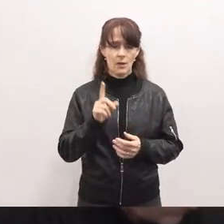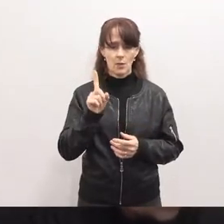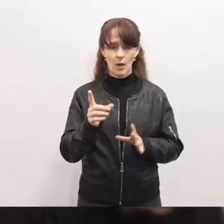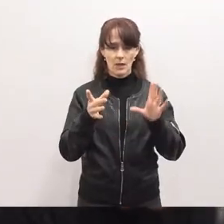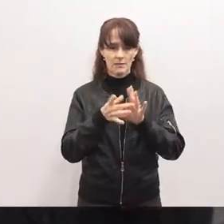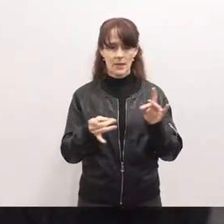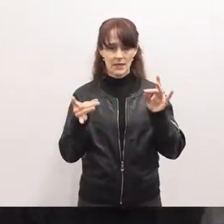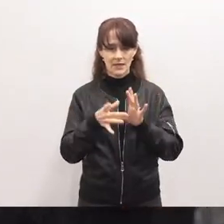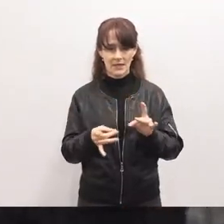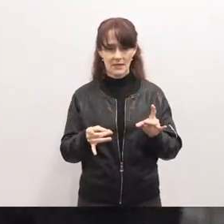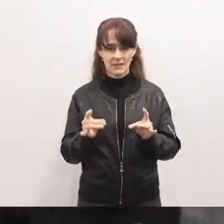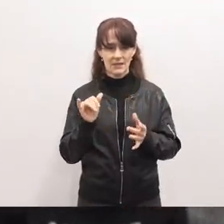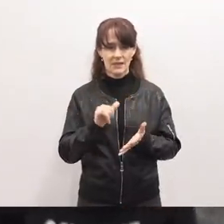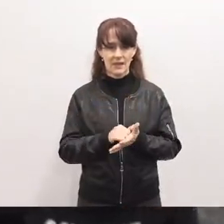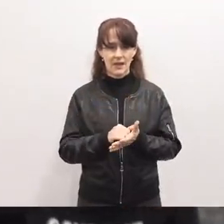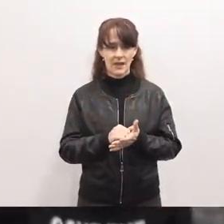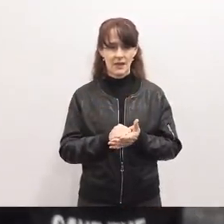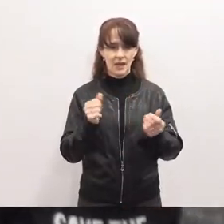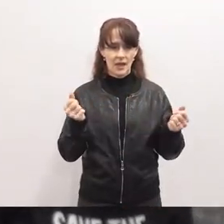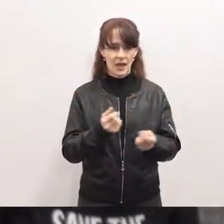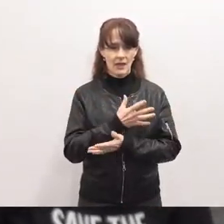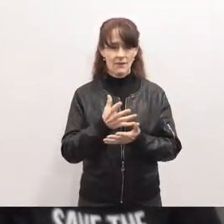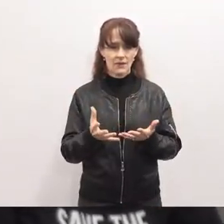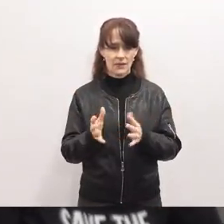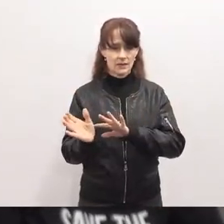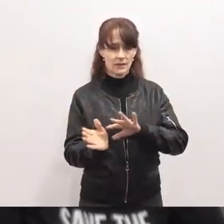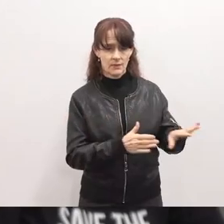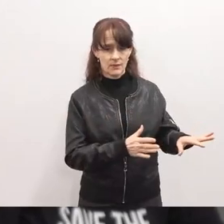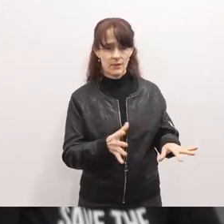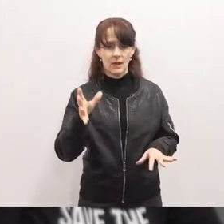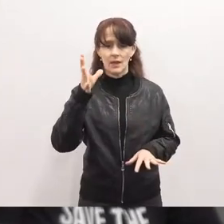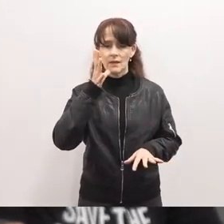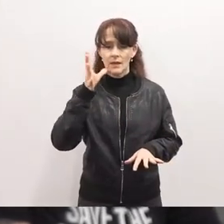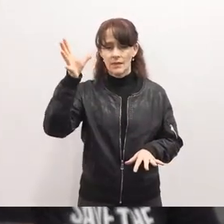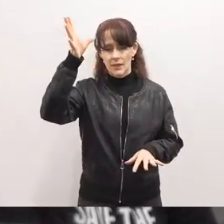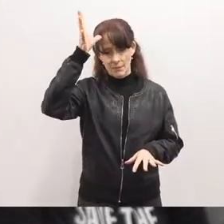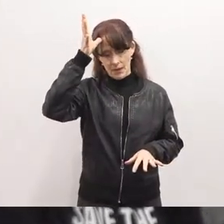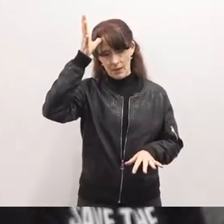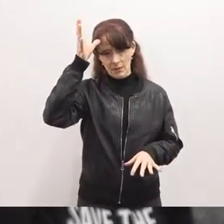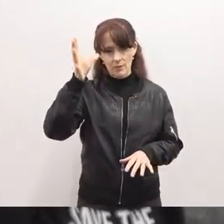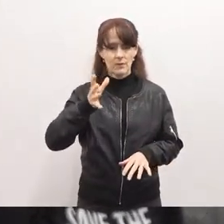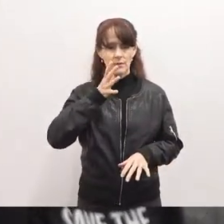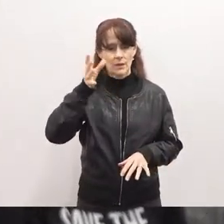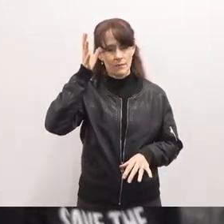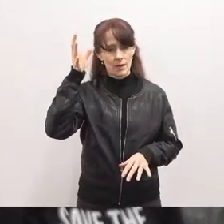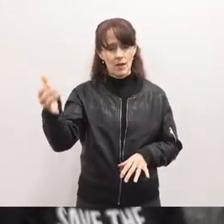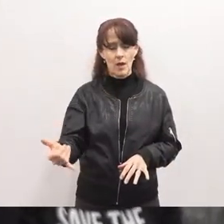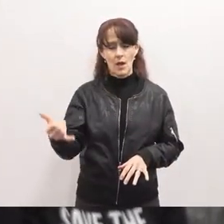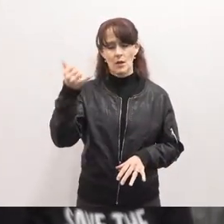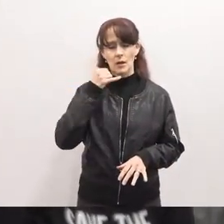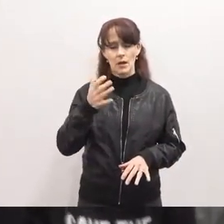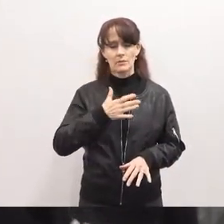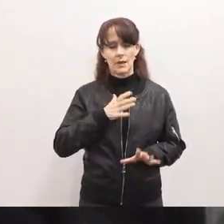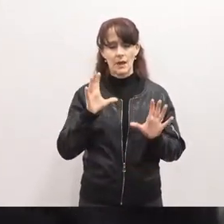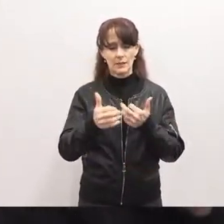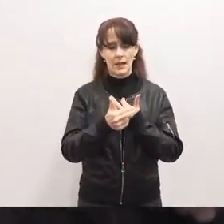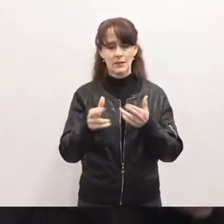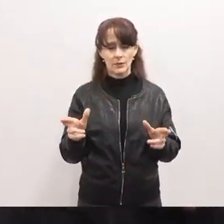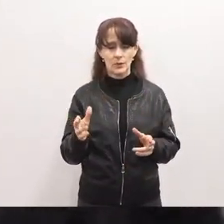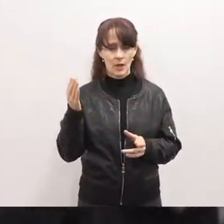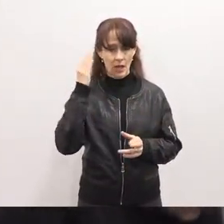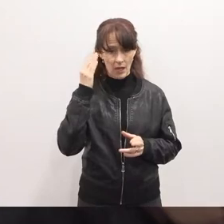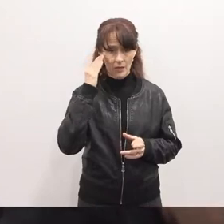message, and that is, everything aside, it's the parents. When a parent calls my classroom, I